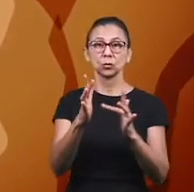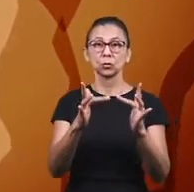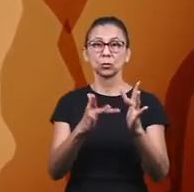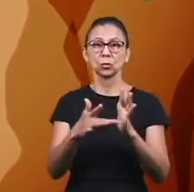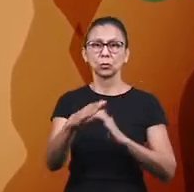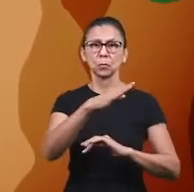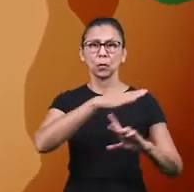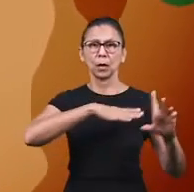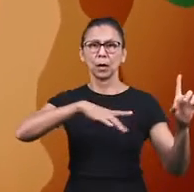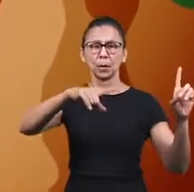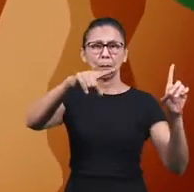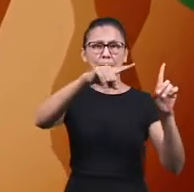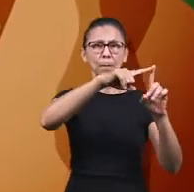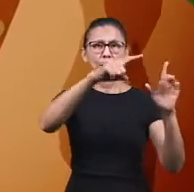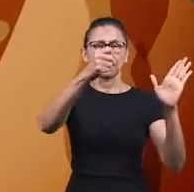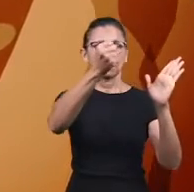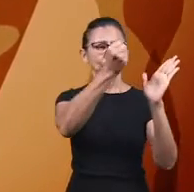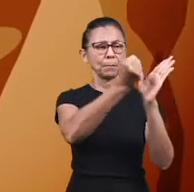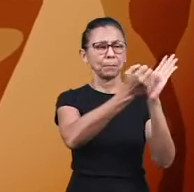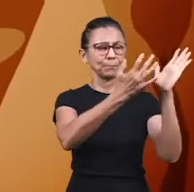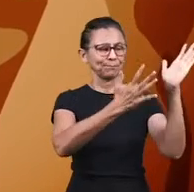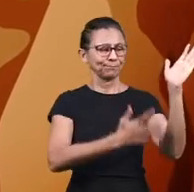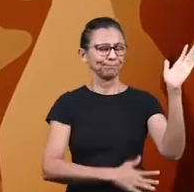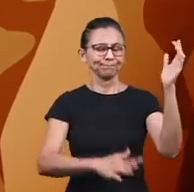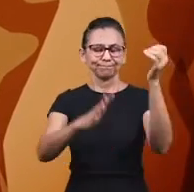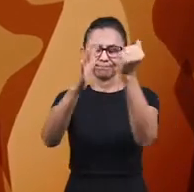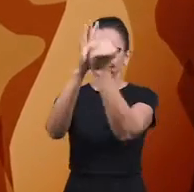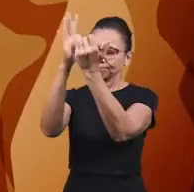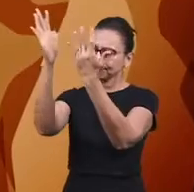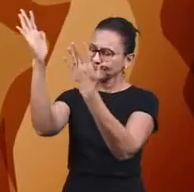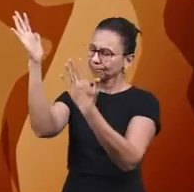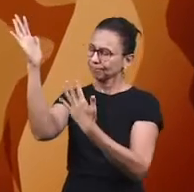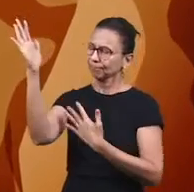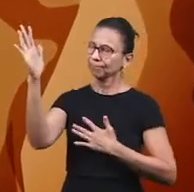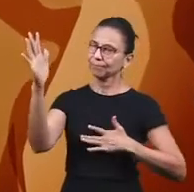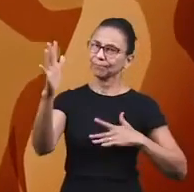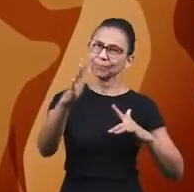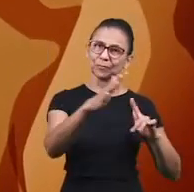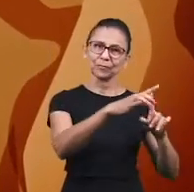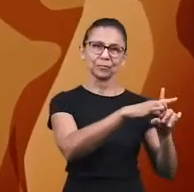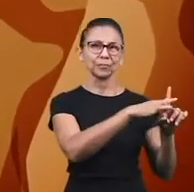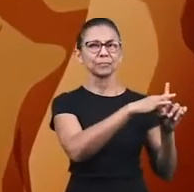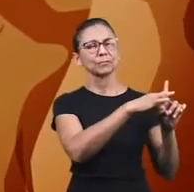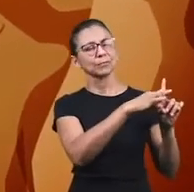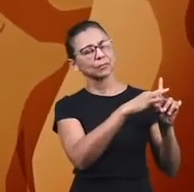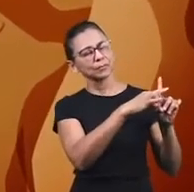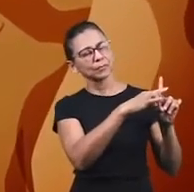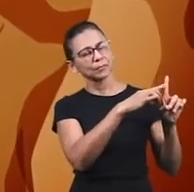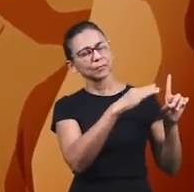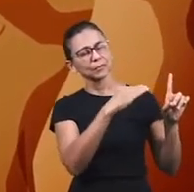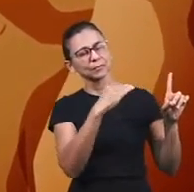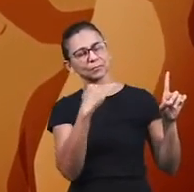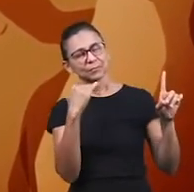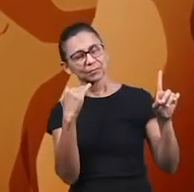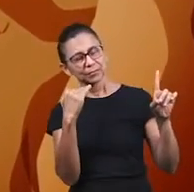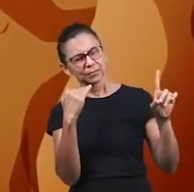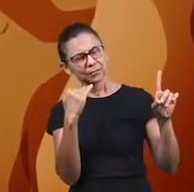I know that on the cross he poured out his blood. My Lord died there,